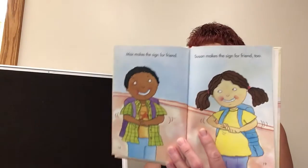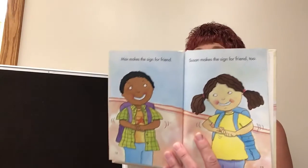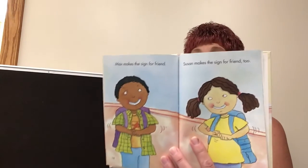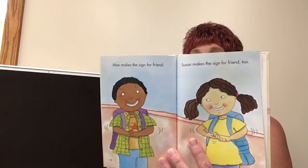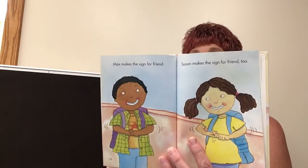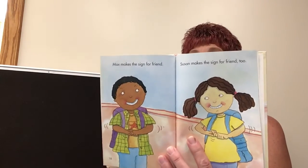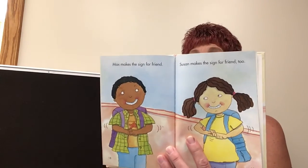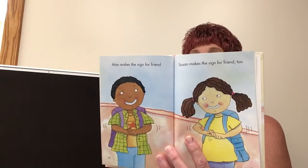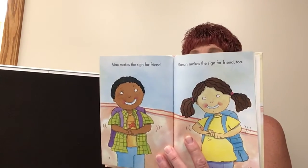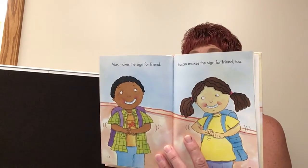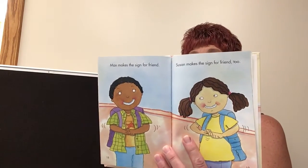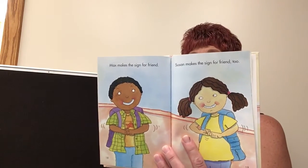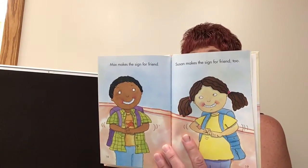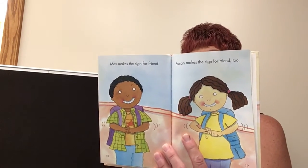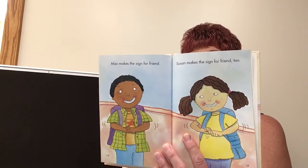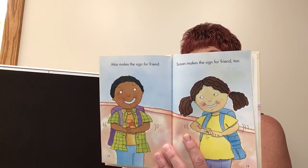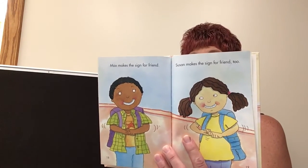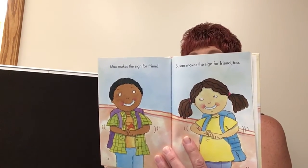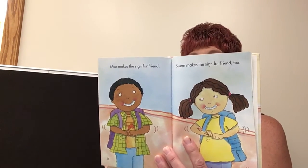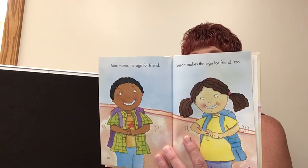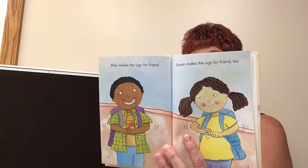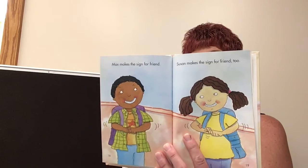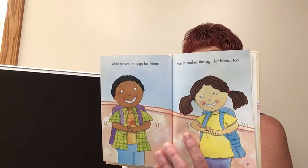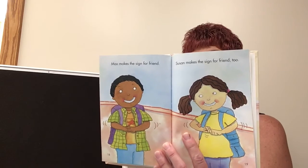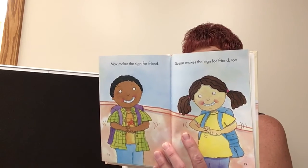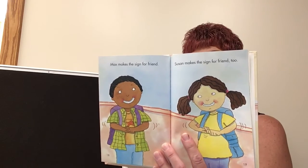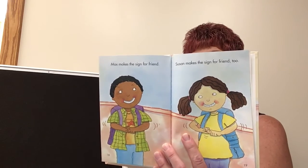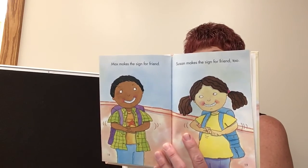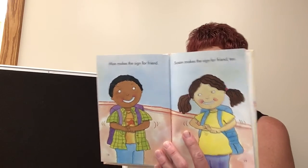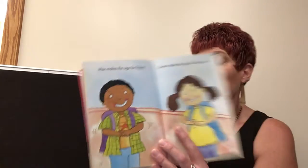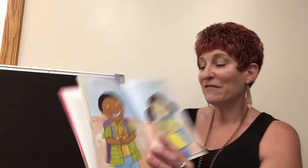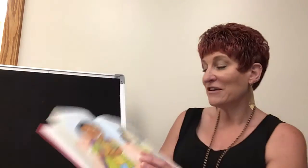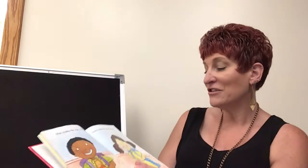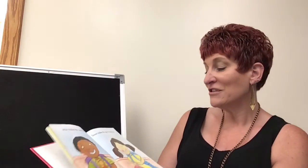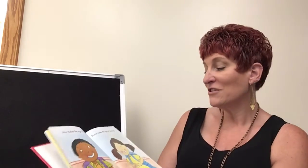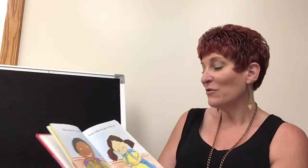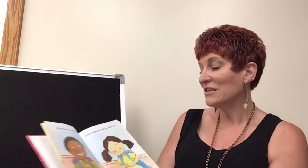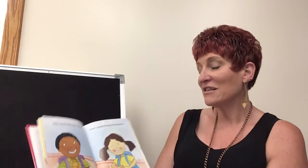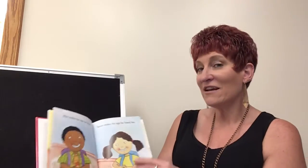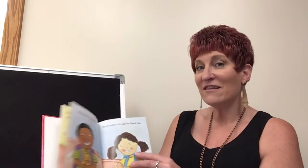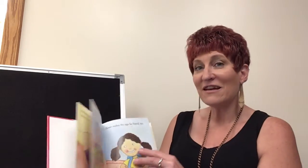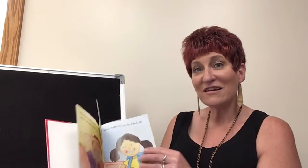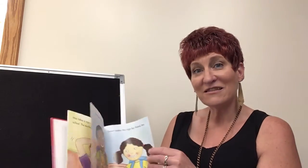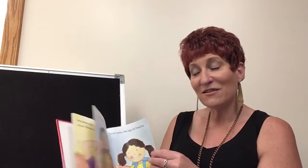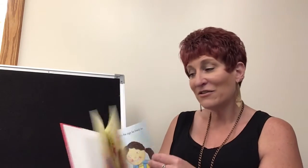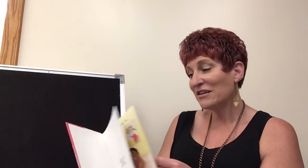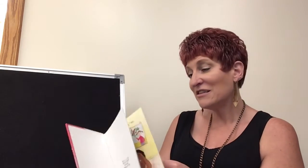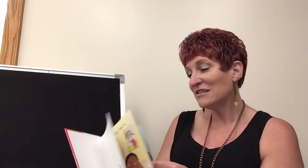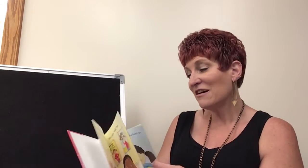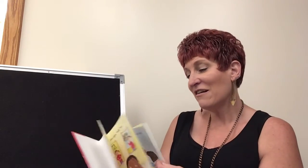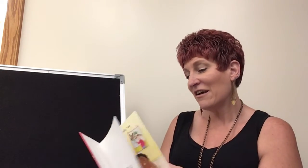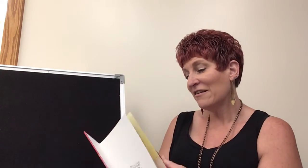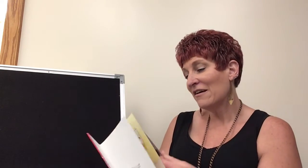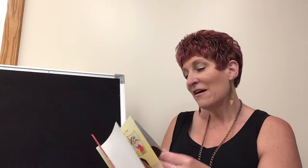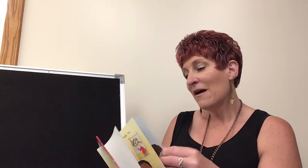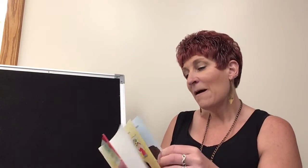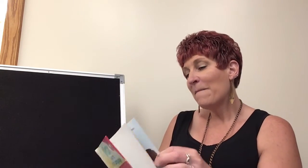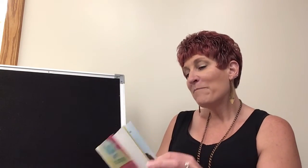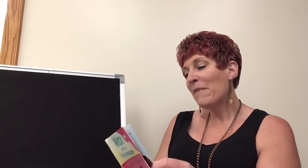sign for friend too. Look at the smile on her face. She's so excited that he's learning to